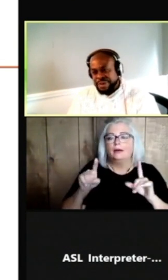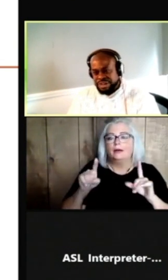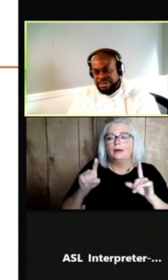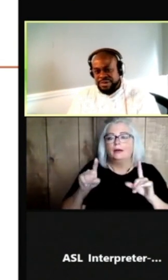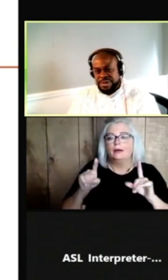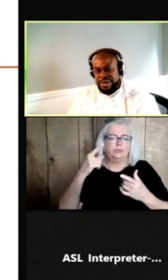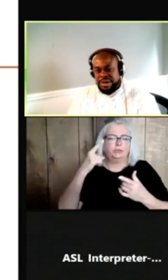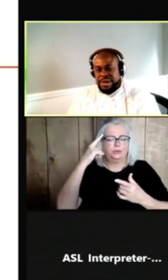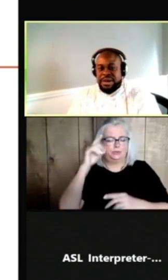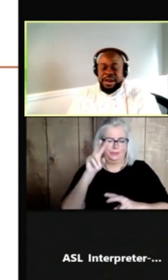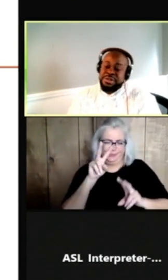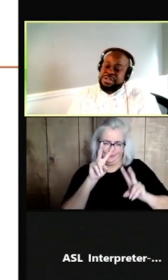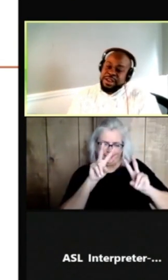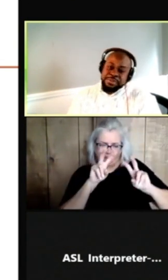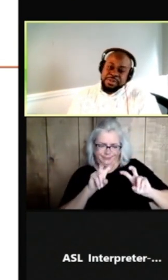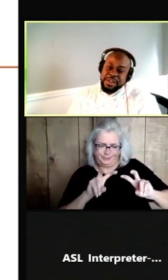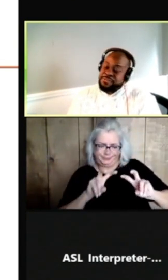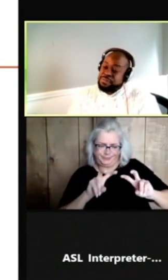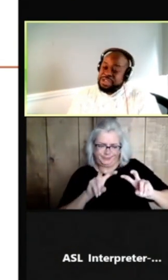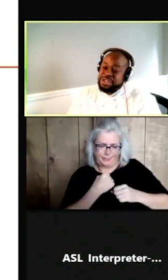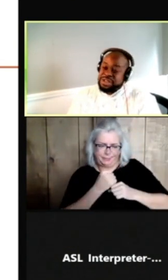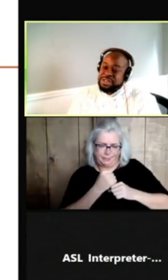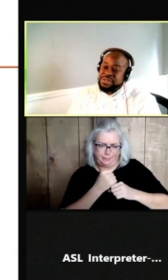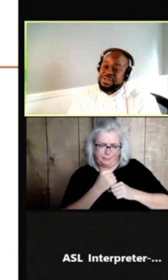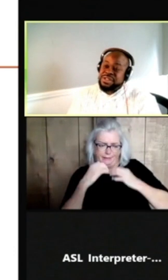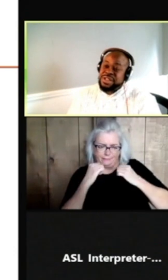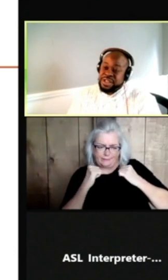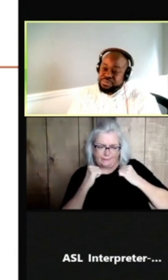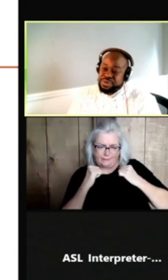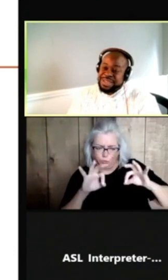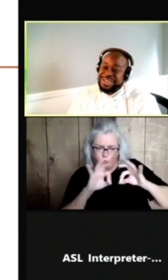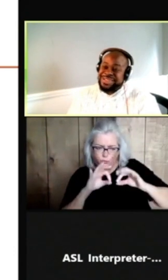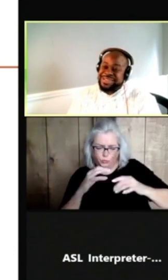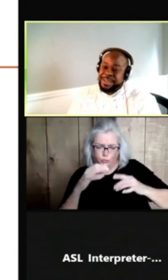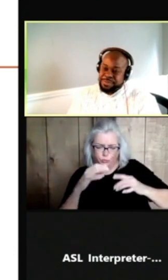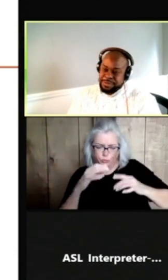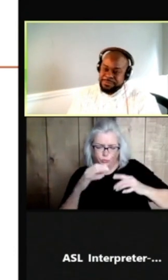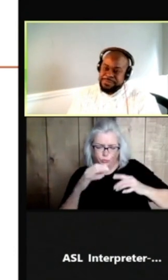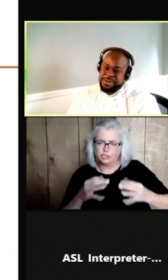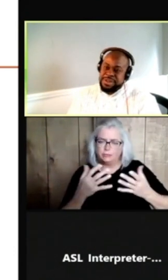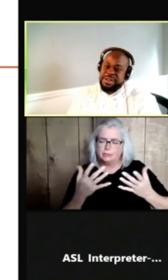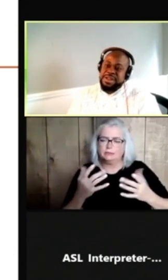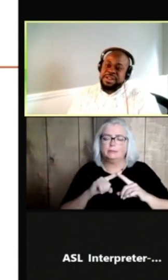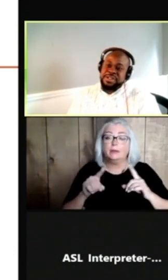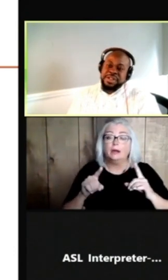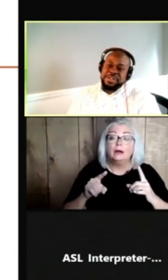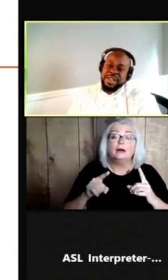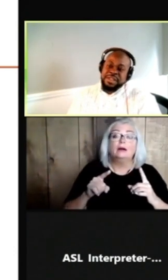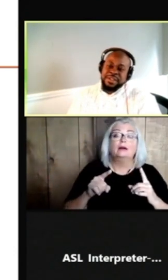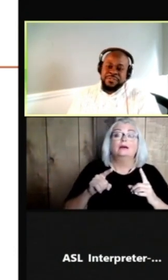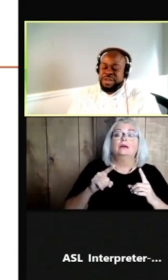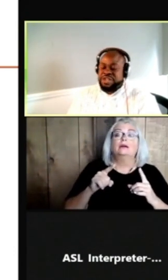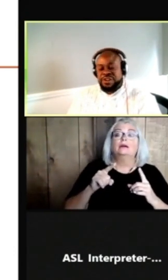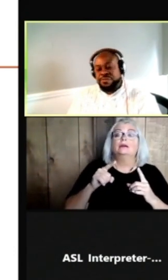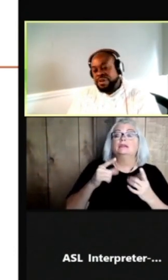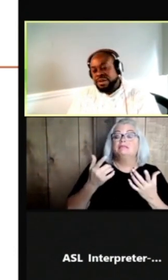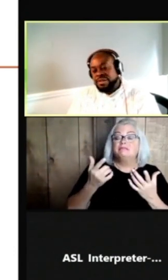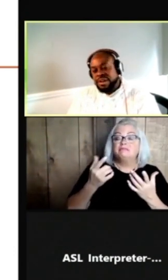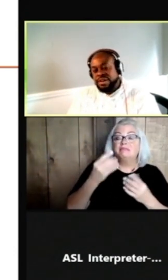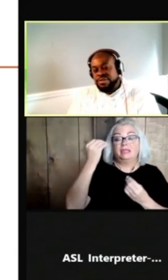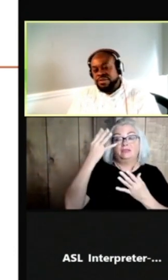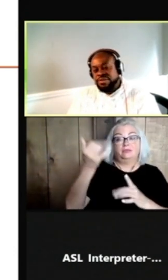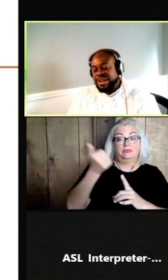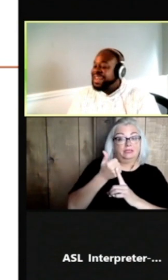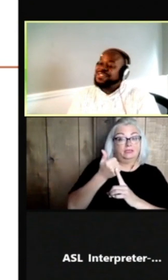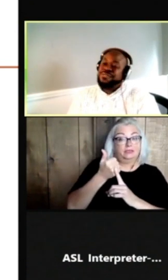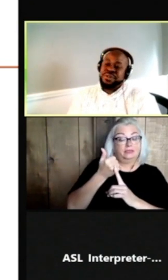of the information. Other times the information is deliberately deceptive in the sense that the information is put